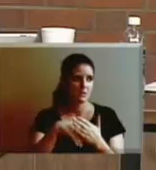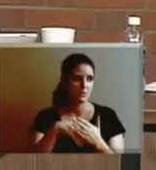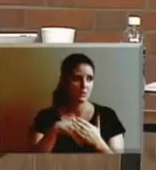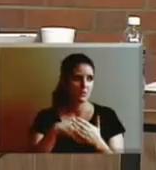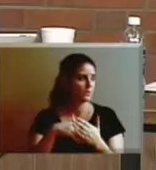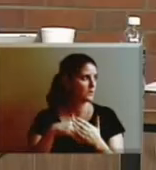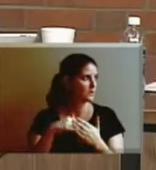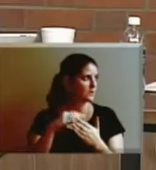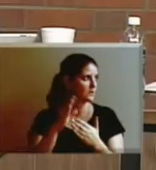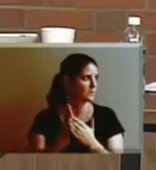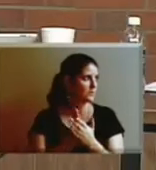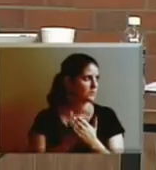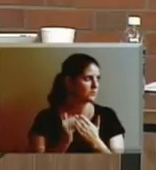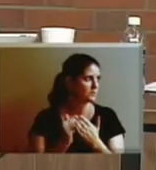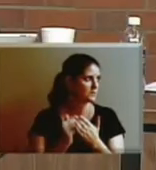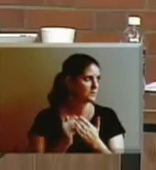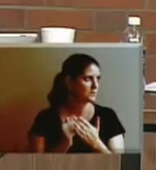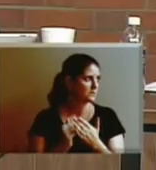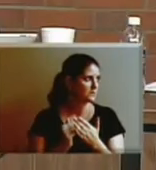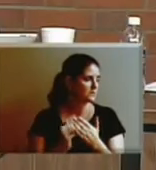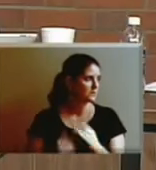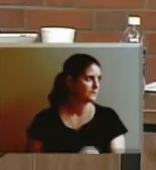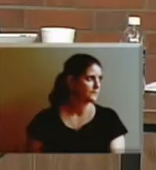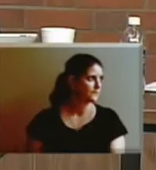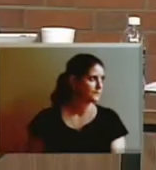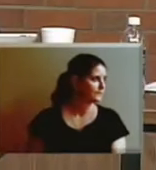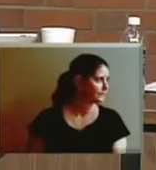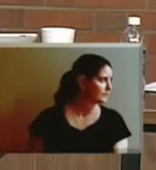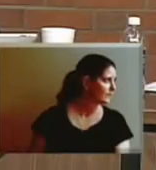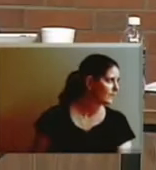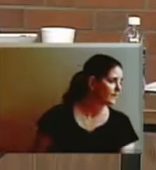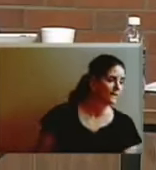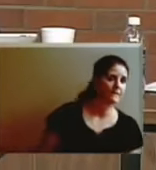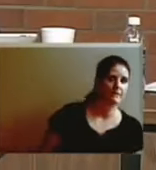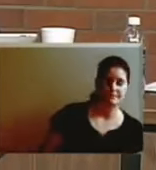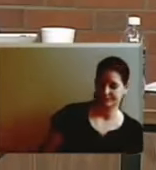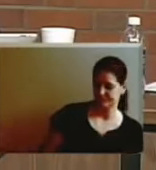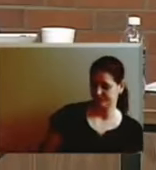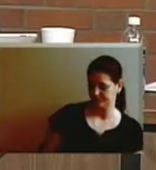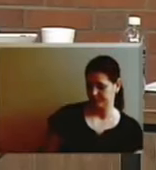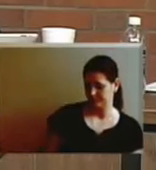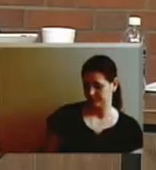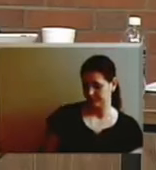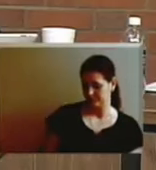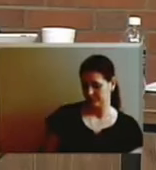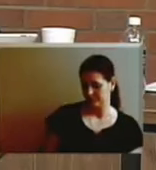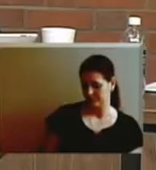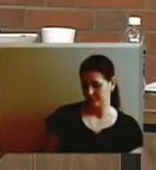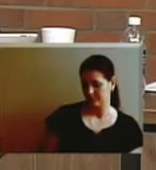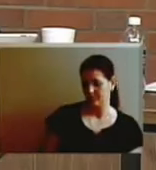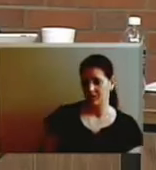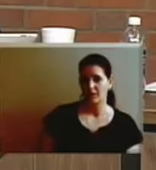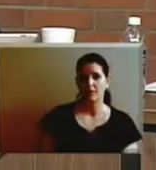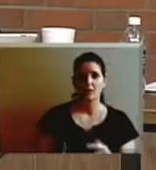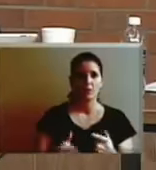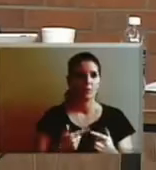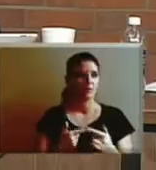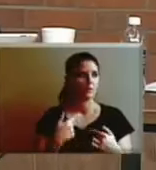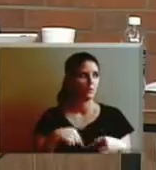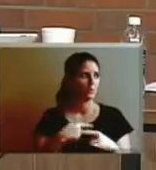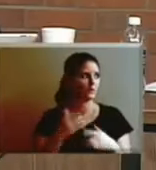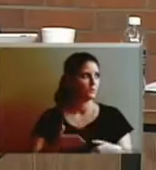It's not in, it's because the, when we present a budget, we must include all